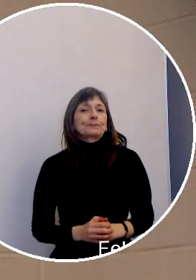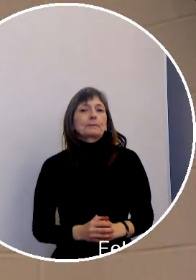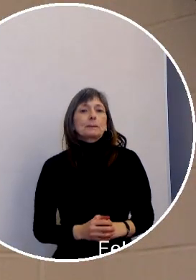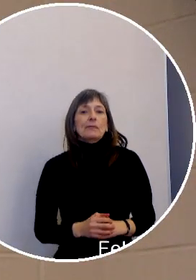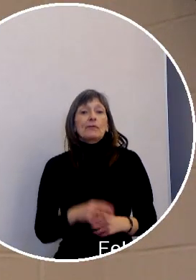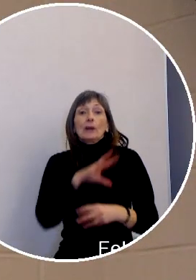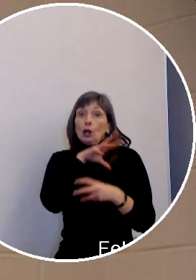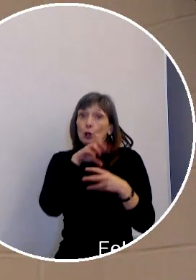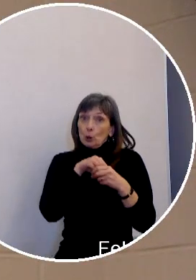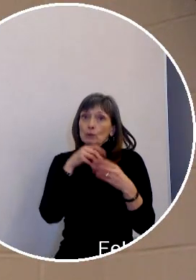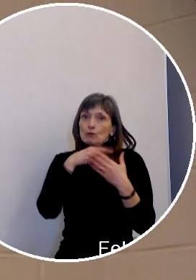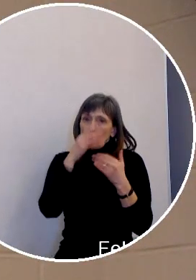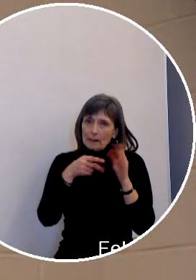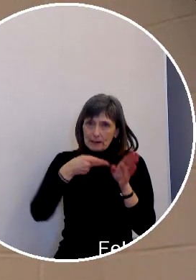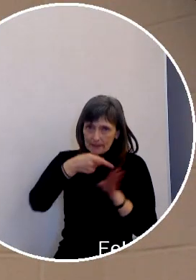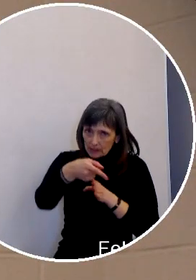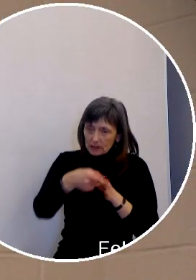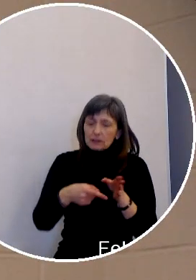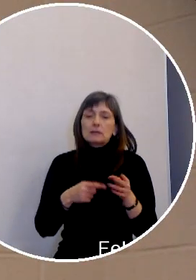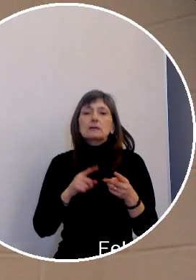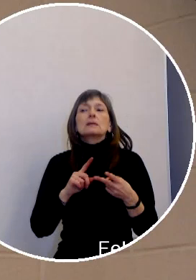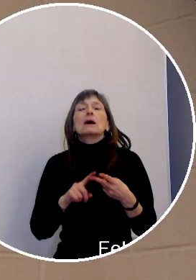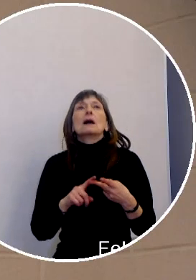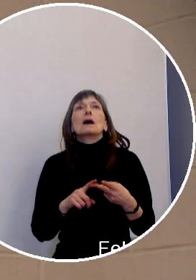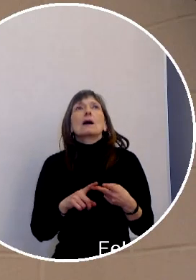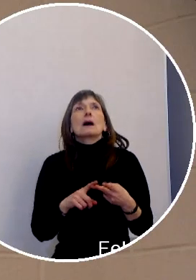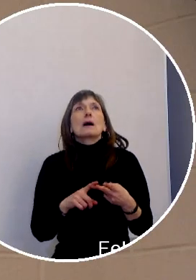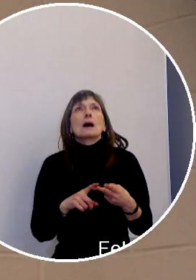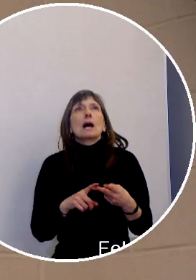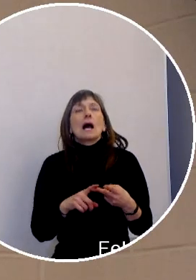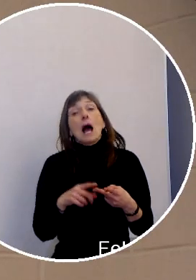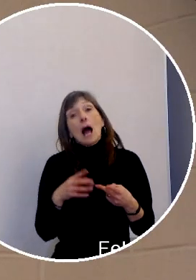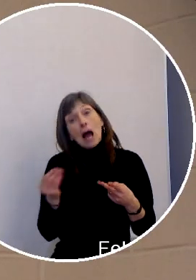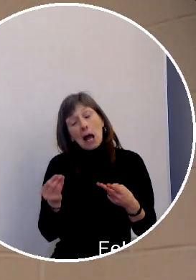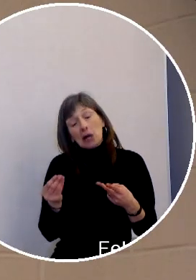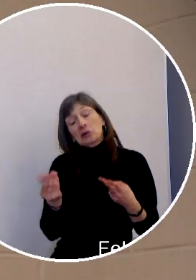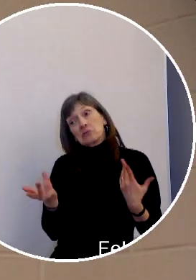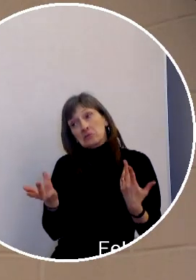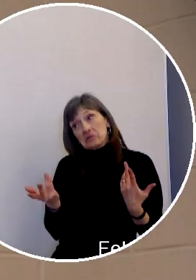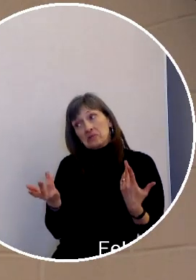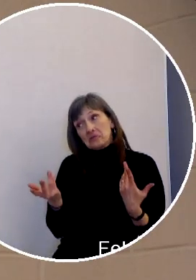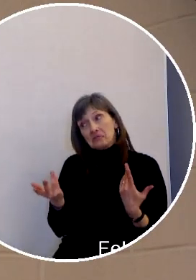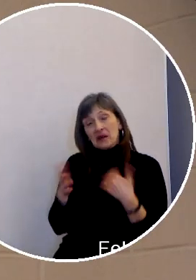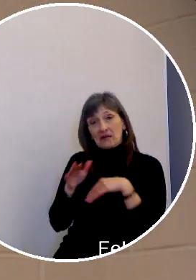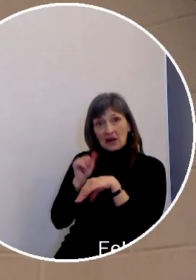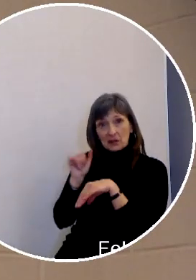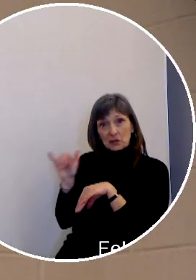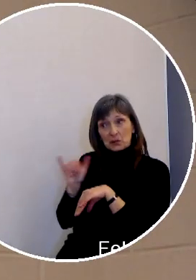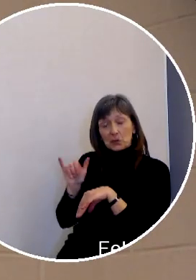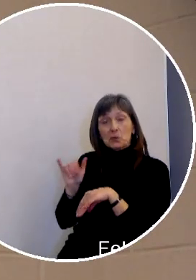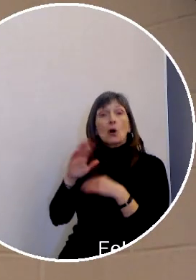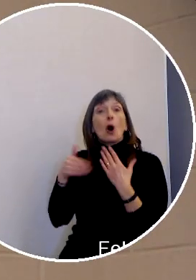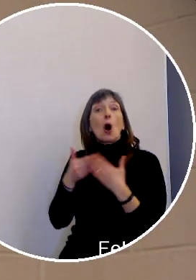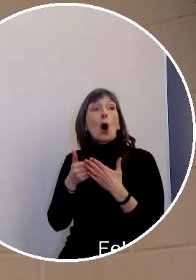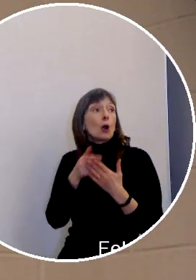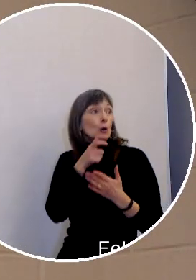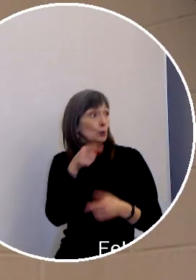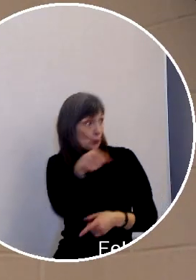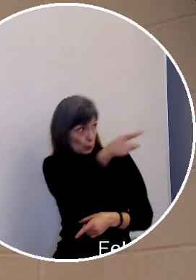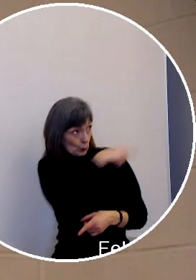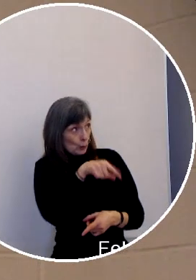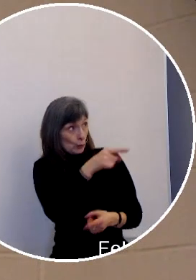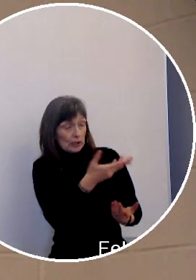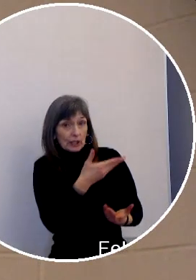That will also include program specialists, and I would cordially invite, enthusiastically invite, all of the trustees